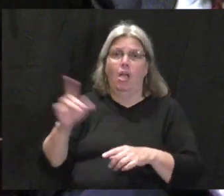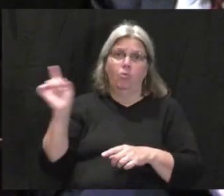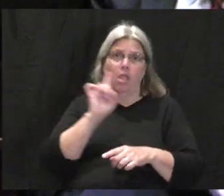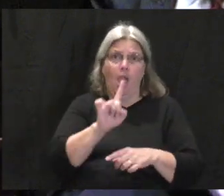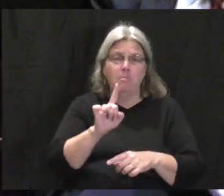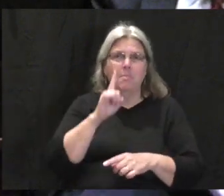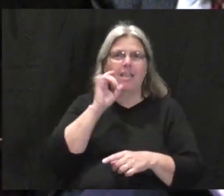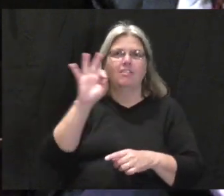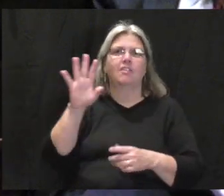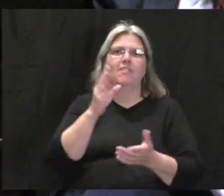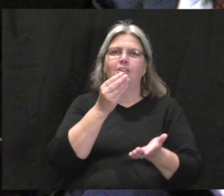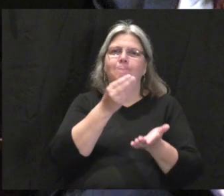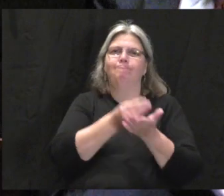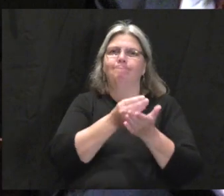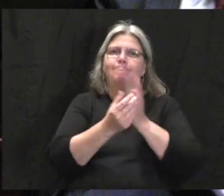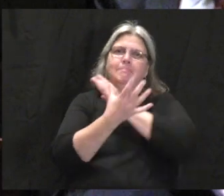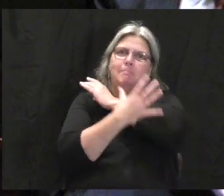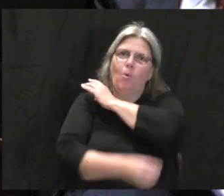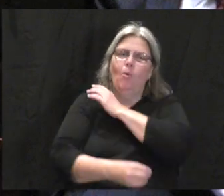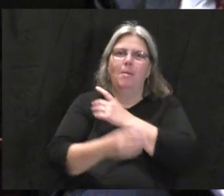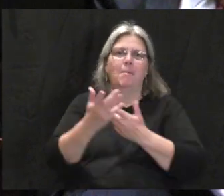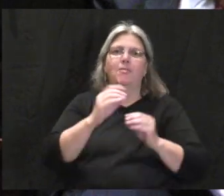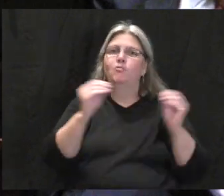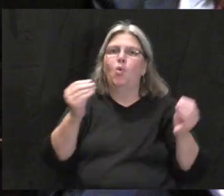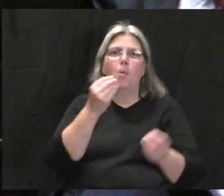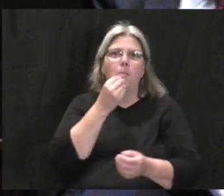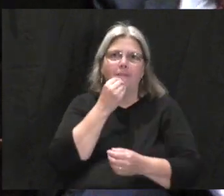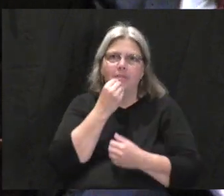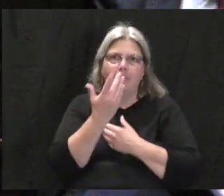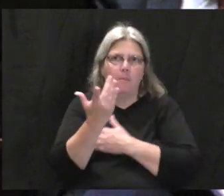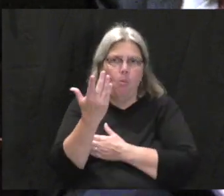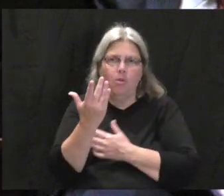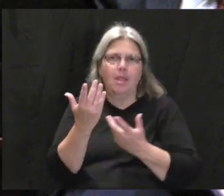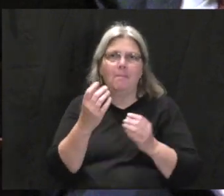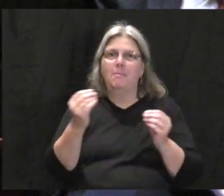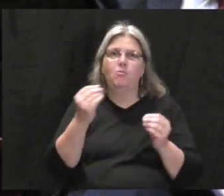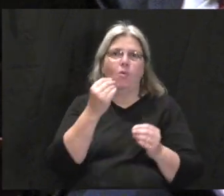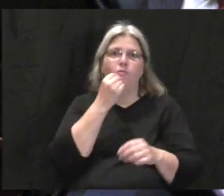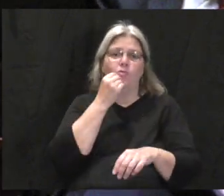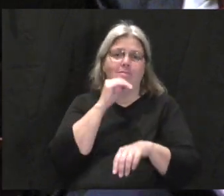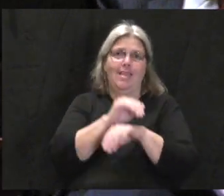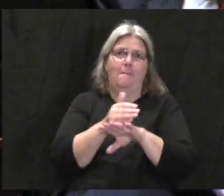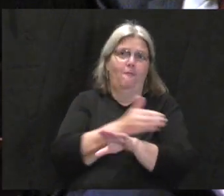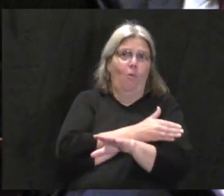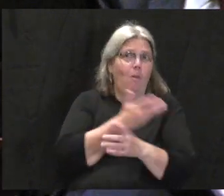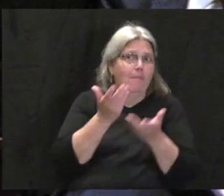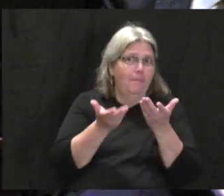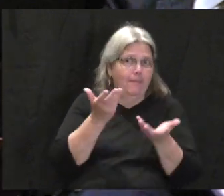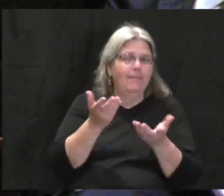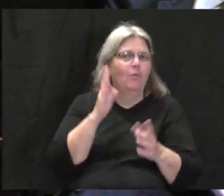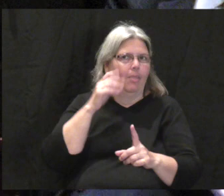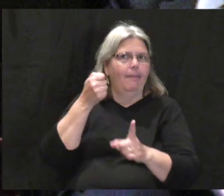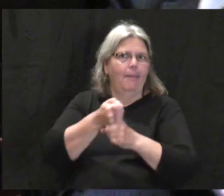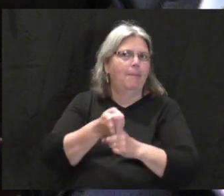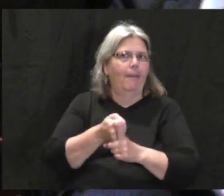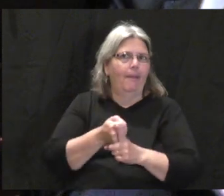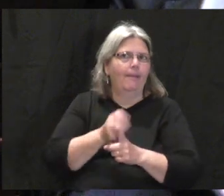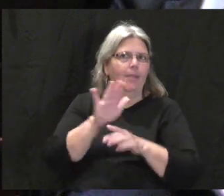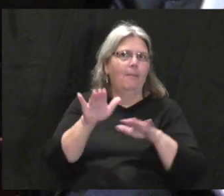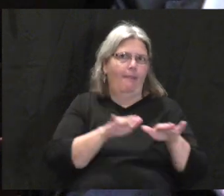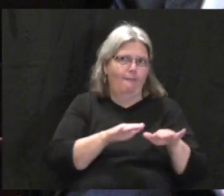behave the next day. So when Miss Massey called me and said, would you be willing to be one of the first to go through, I think she does that because she